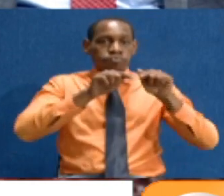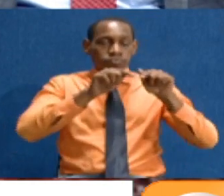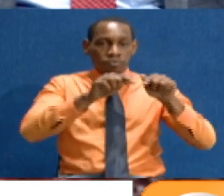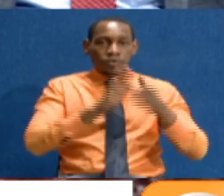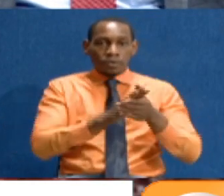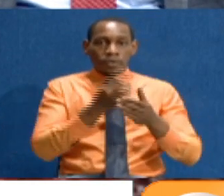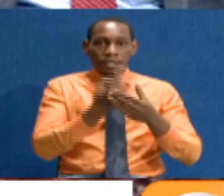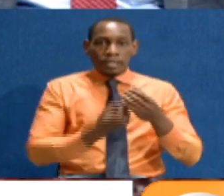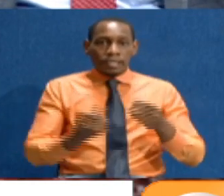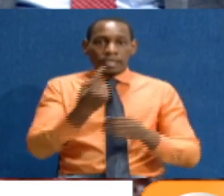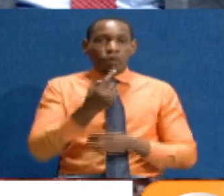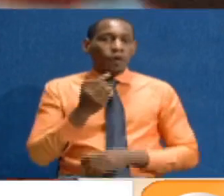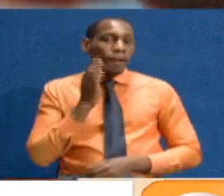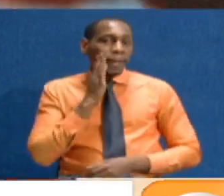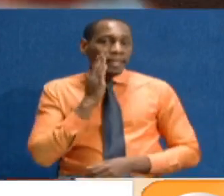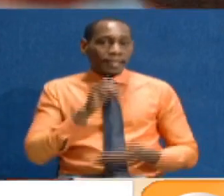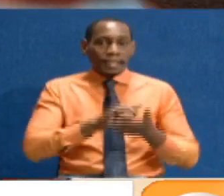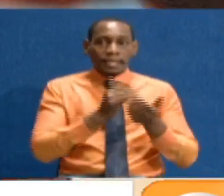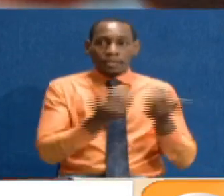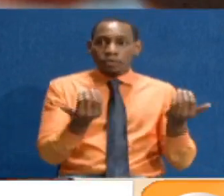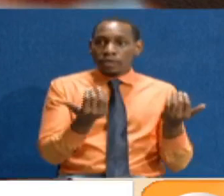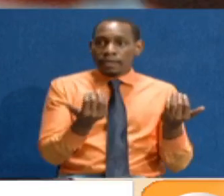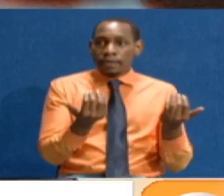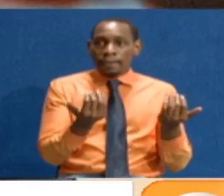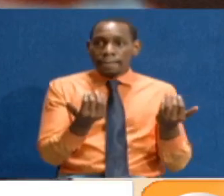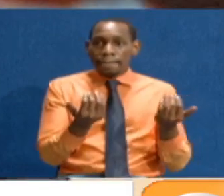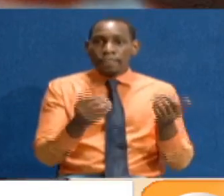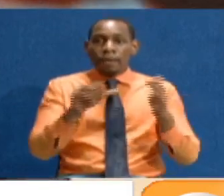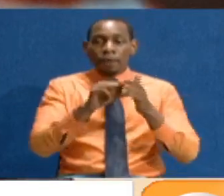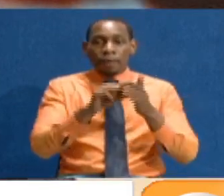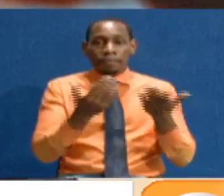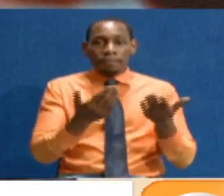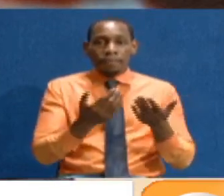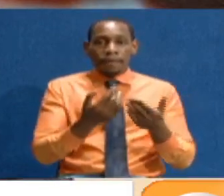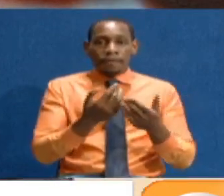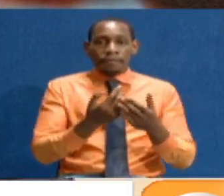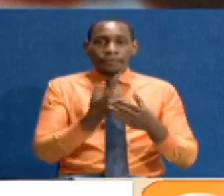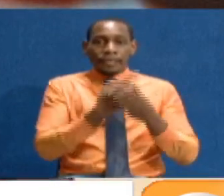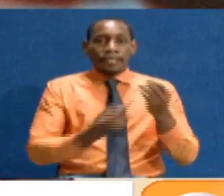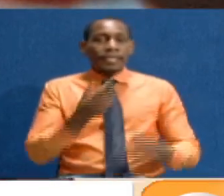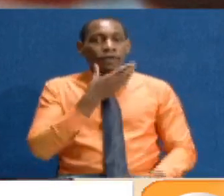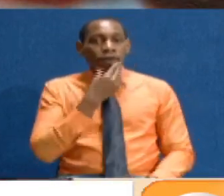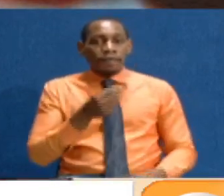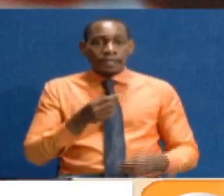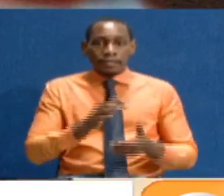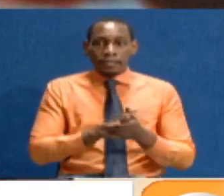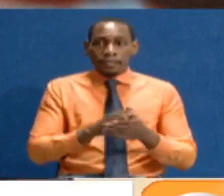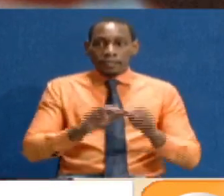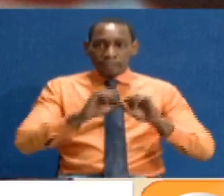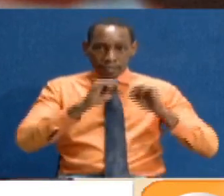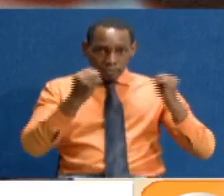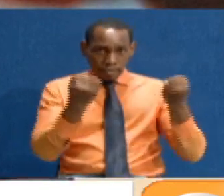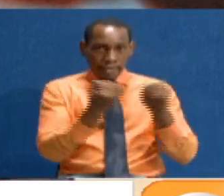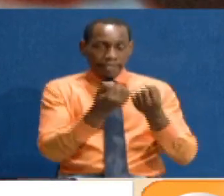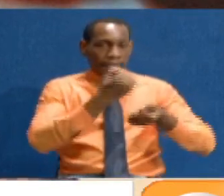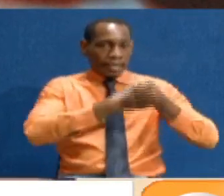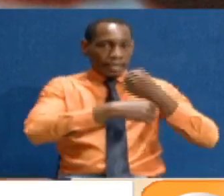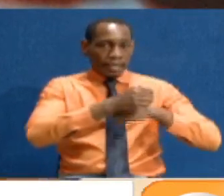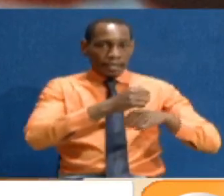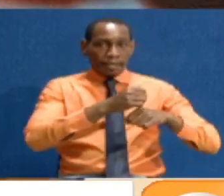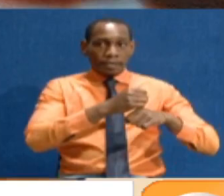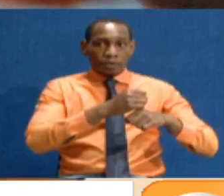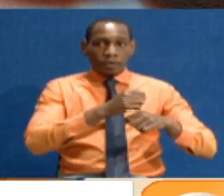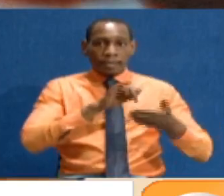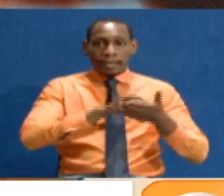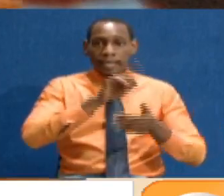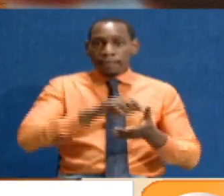single parents. Oh, single mom, so your kids will be problematic, single dads. Let's do our societal bit. We're